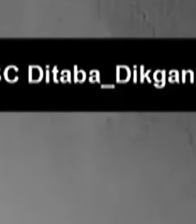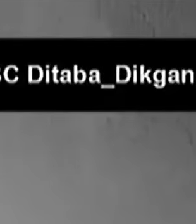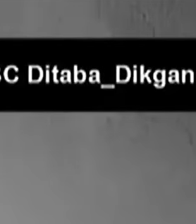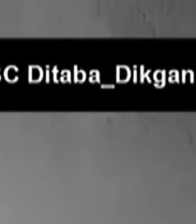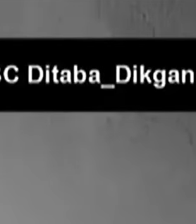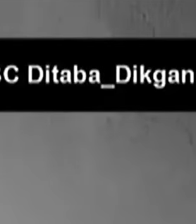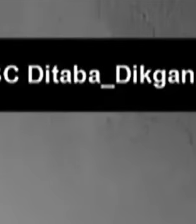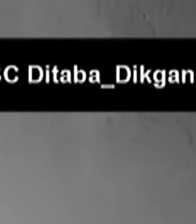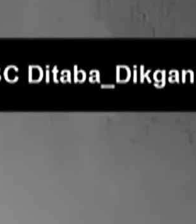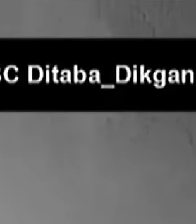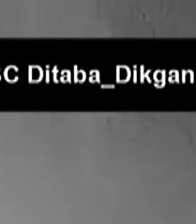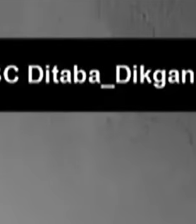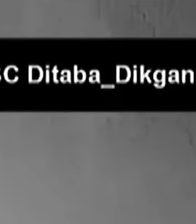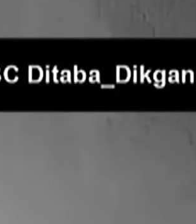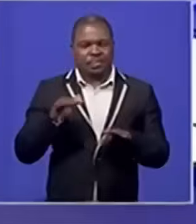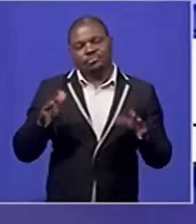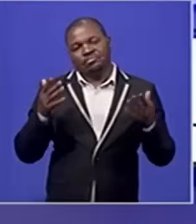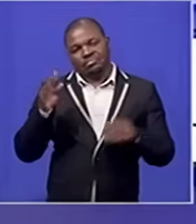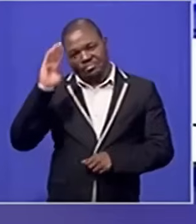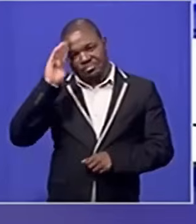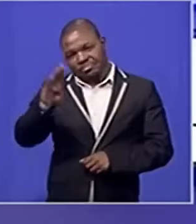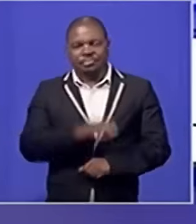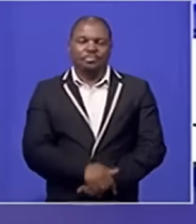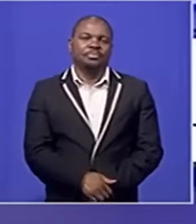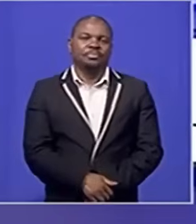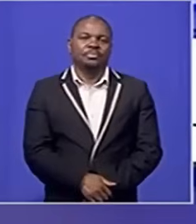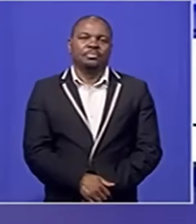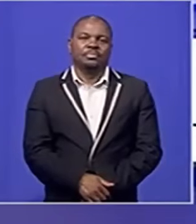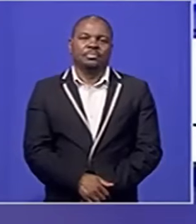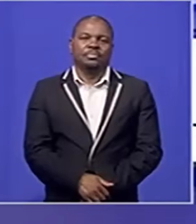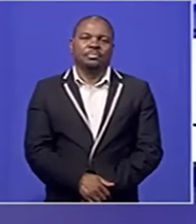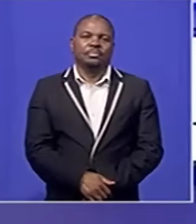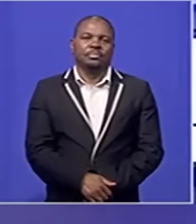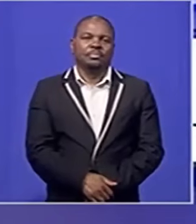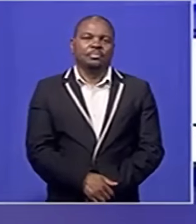a boso go šogofetše Shalana.